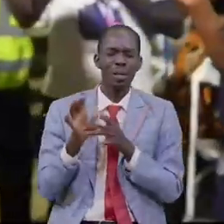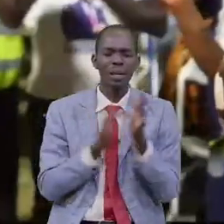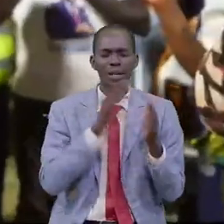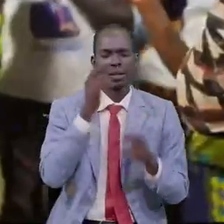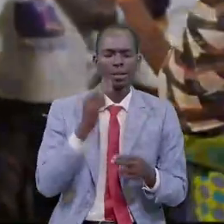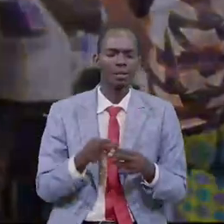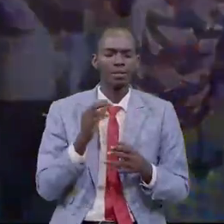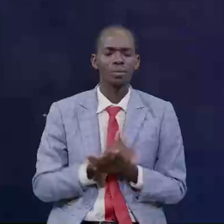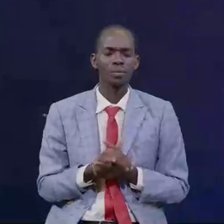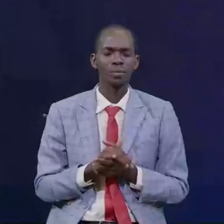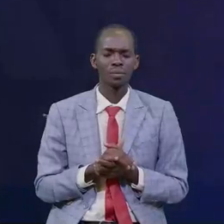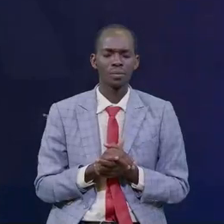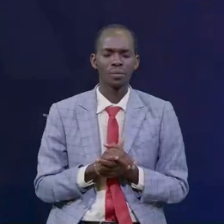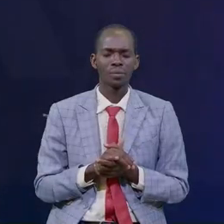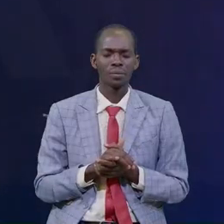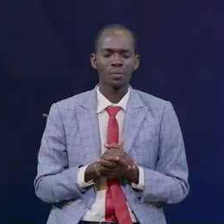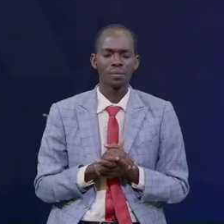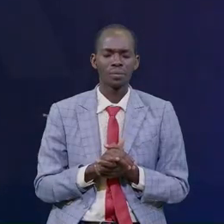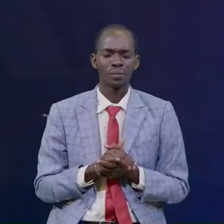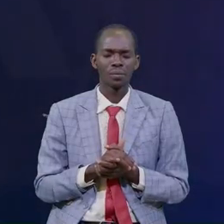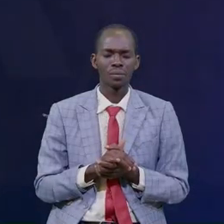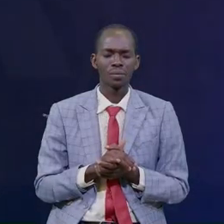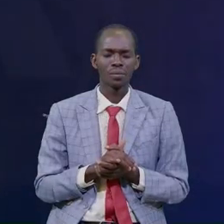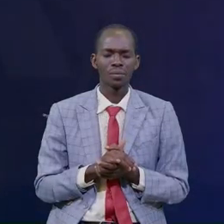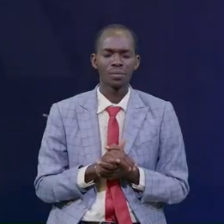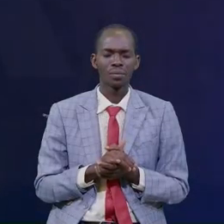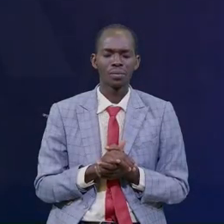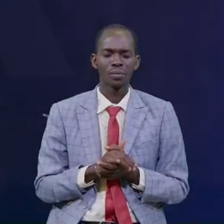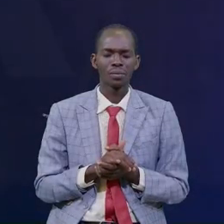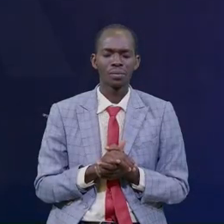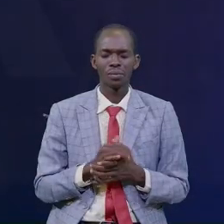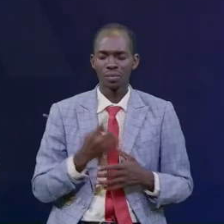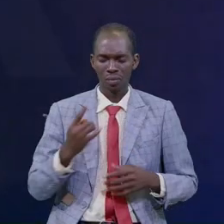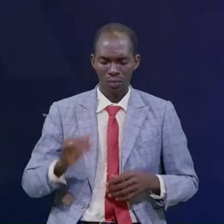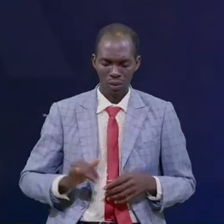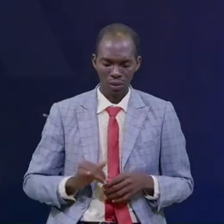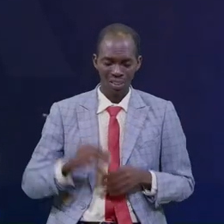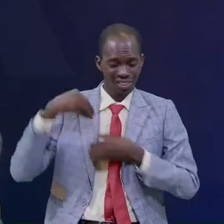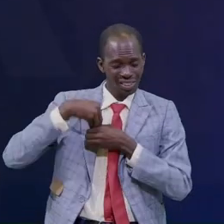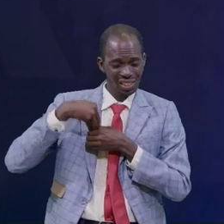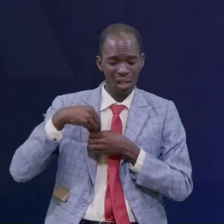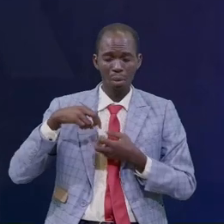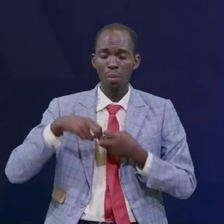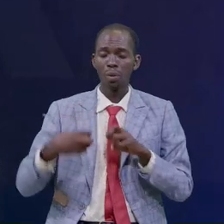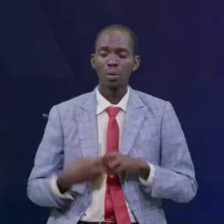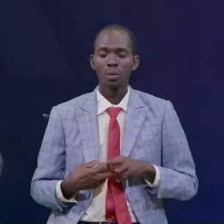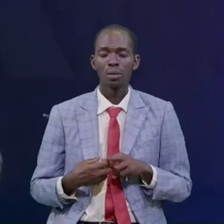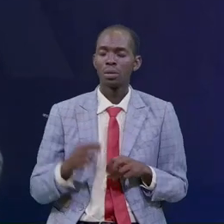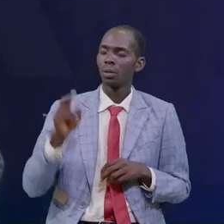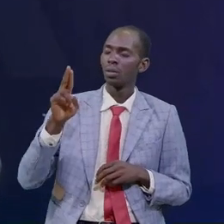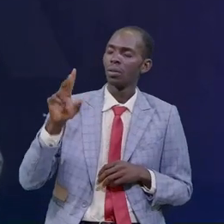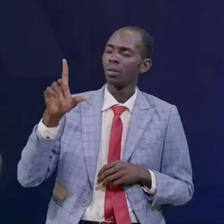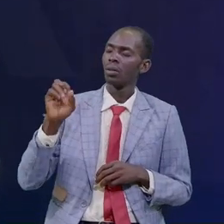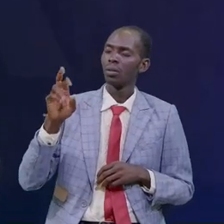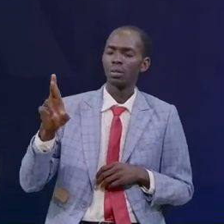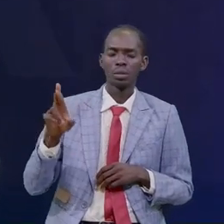de façon claire au nom de Jésus-Christ. Internal problem. Les problèmes internes. Ulcer. Le cerf.